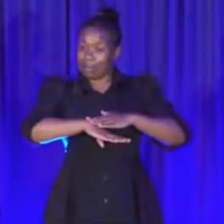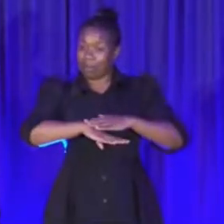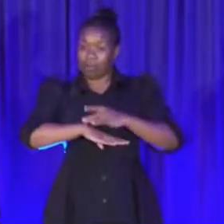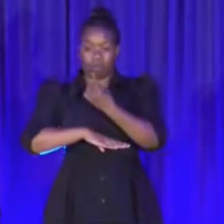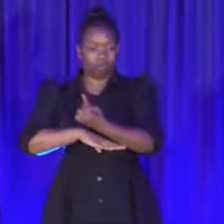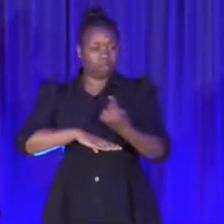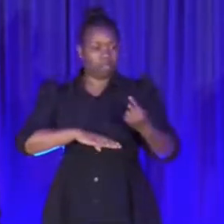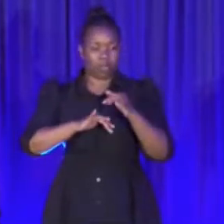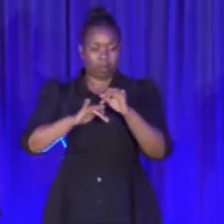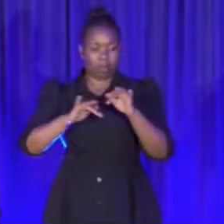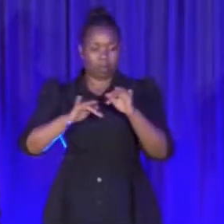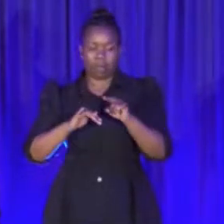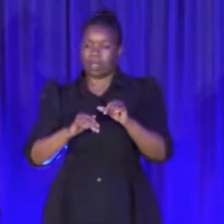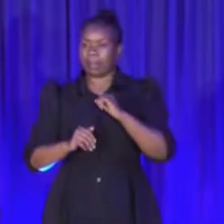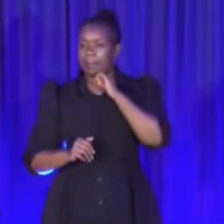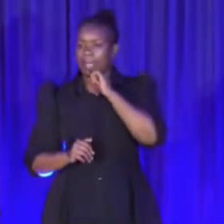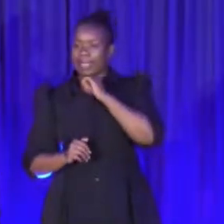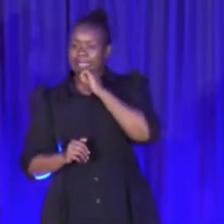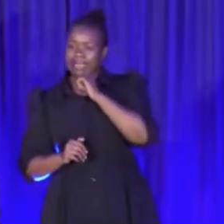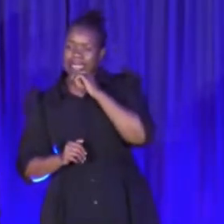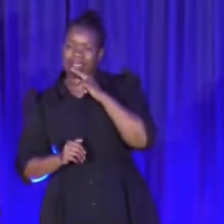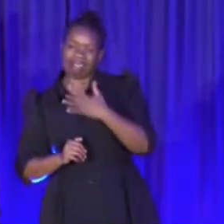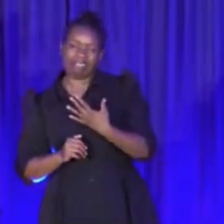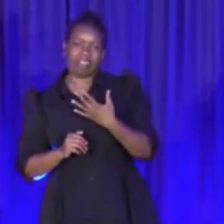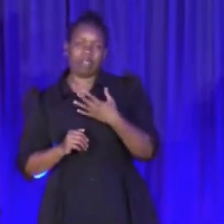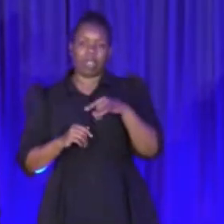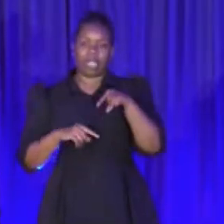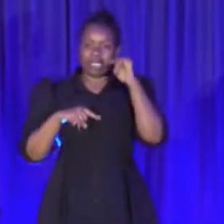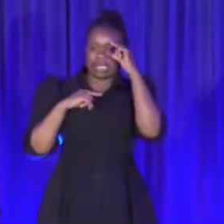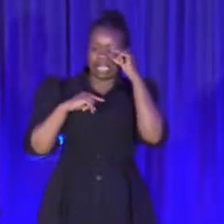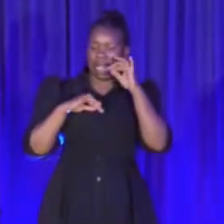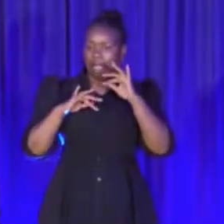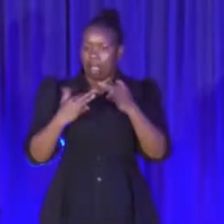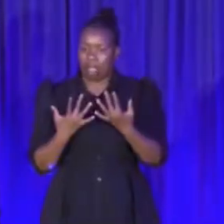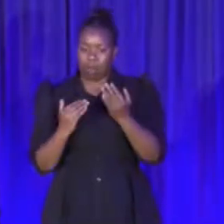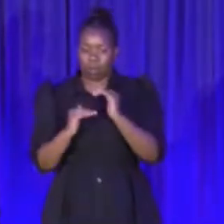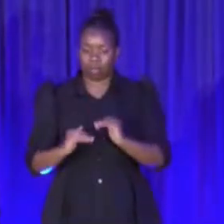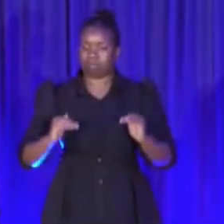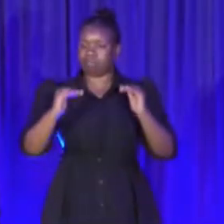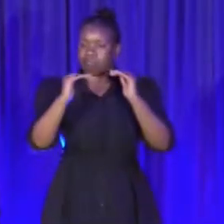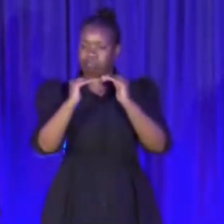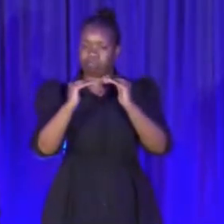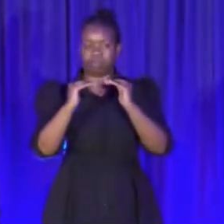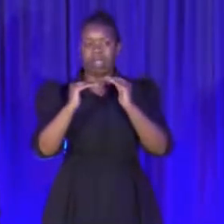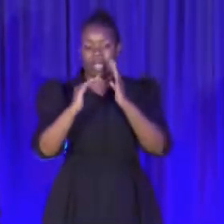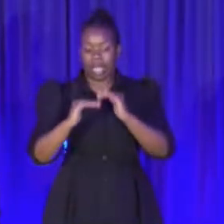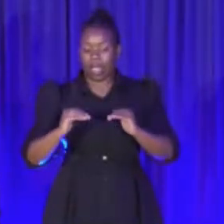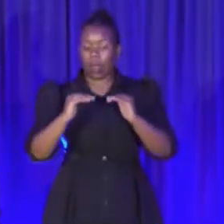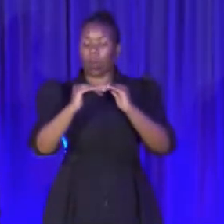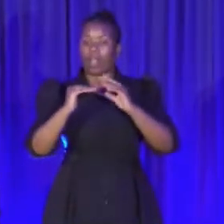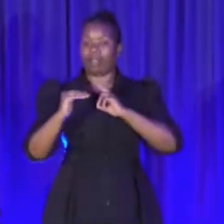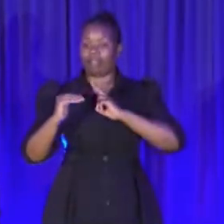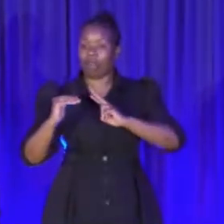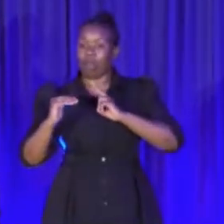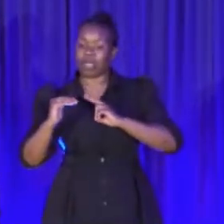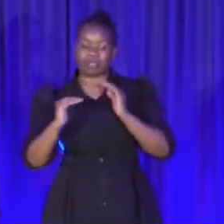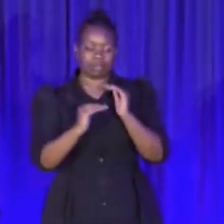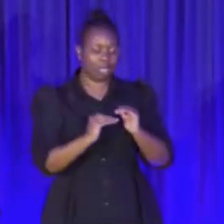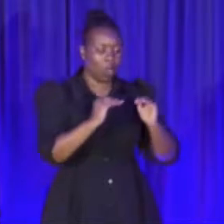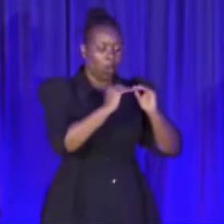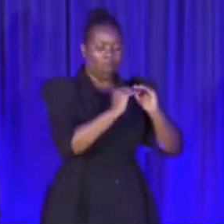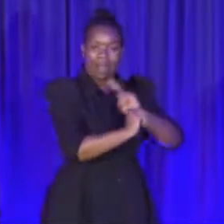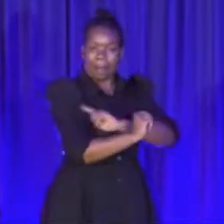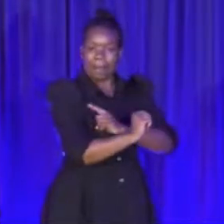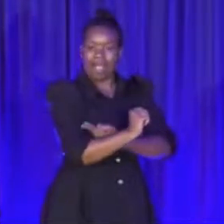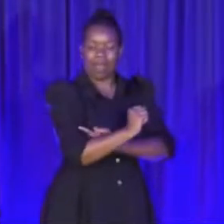citizen, regardless of status or circumstance, is equal. Equal in voice, equal in power,